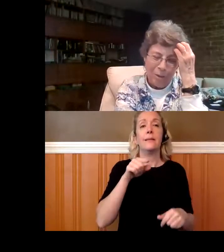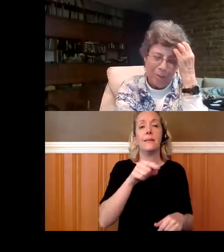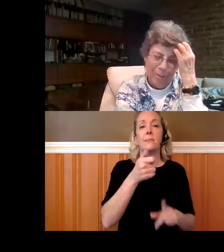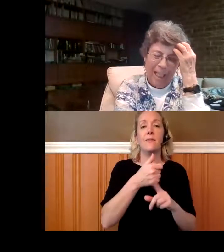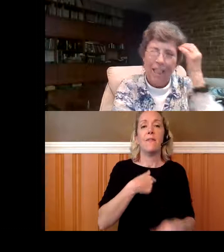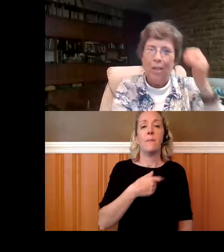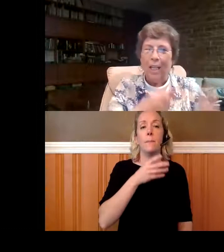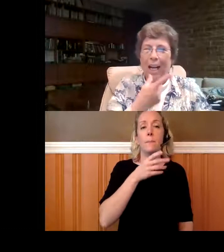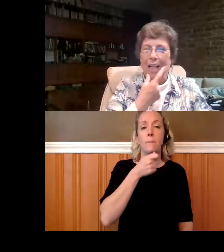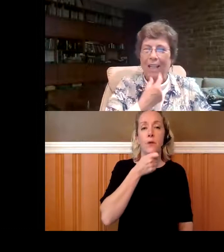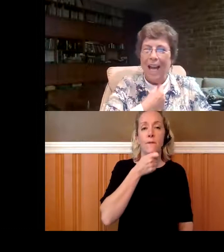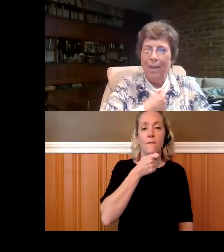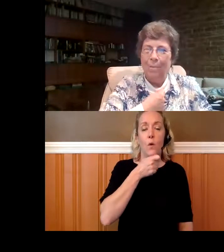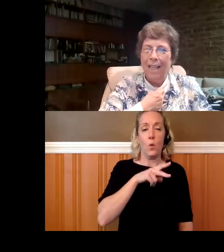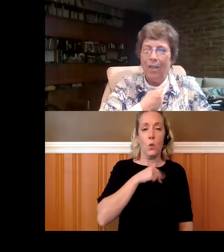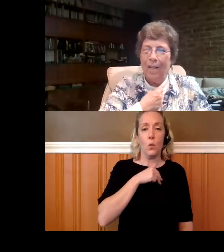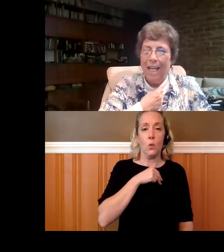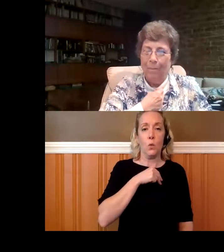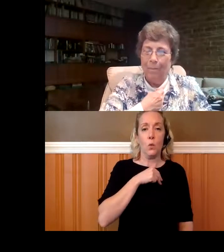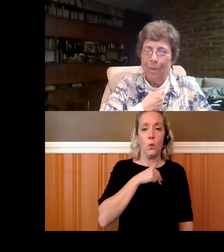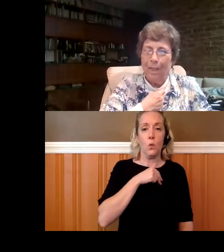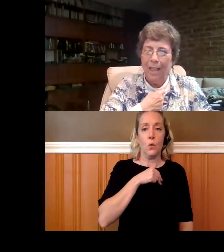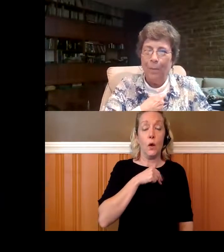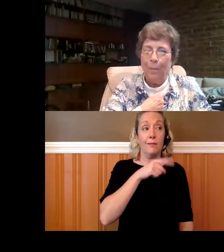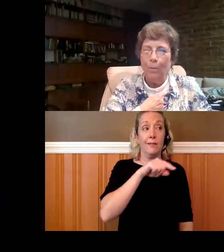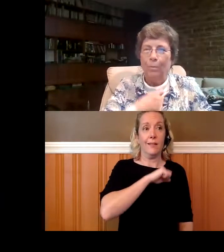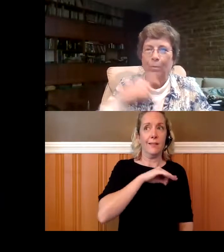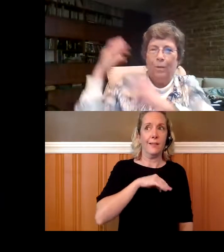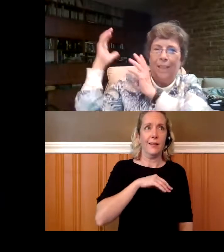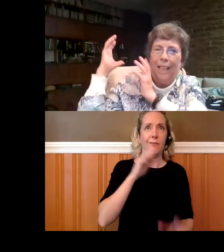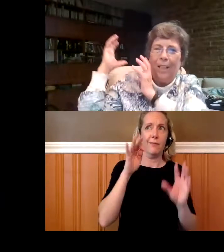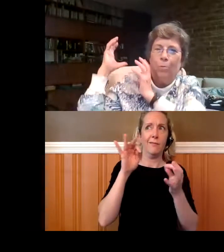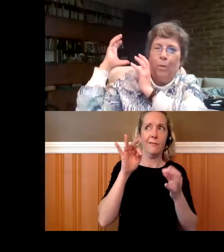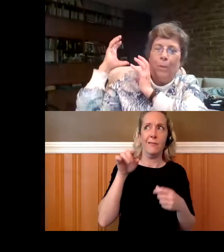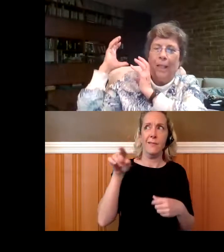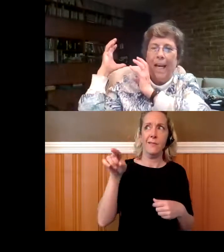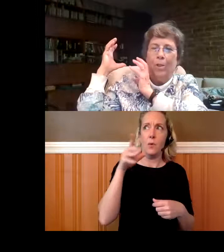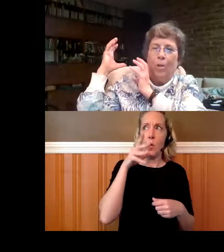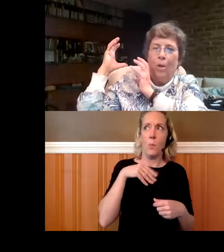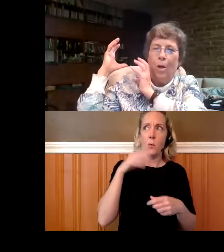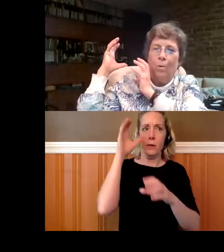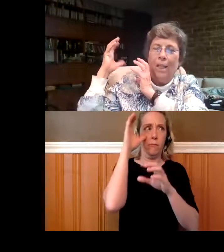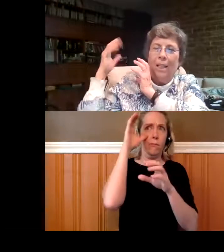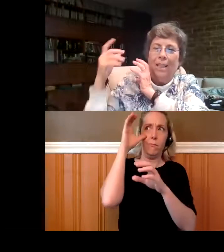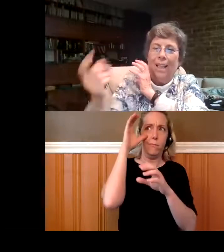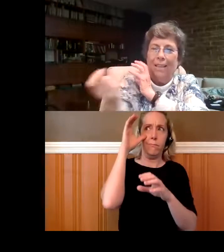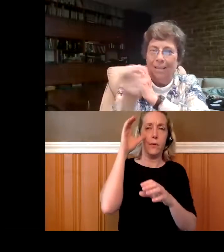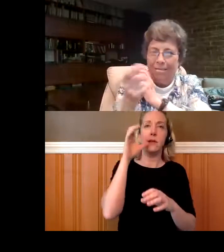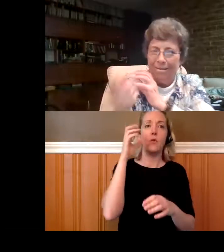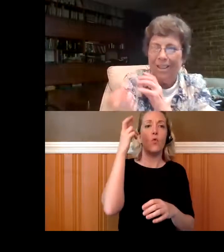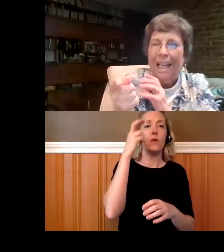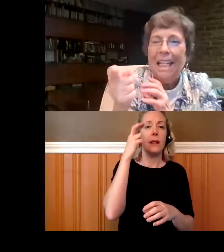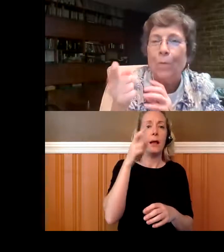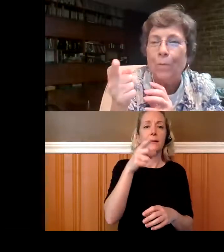people seeing this woman with the big camera don't know that he's the one with the mic. And first of all, they're